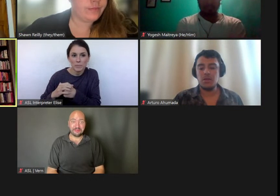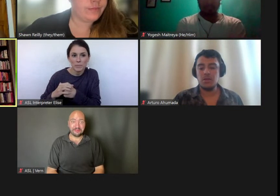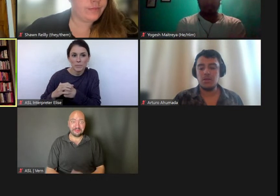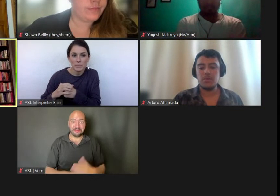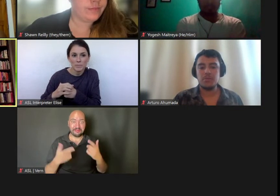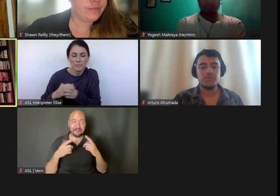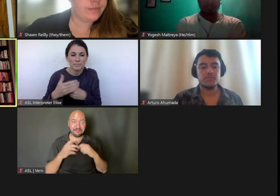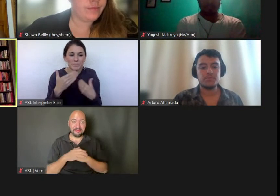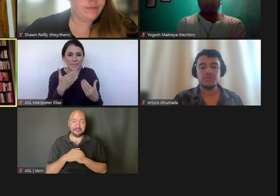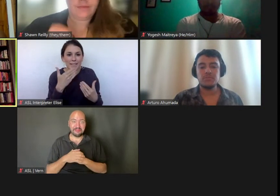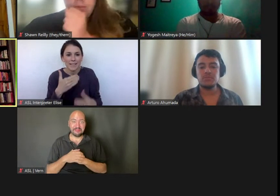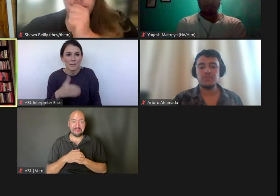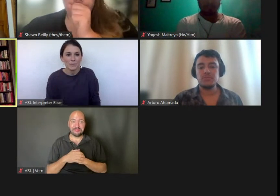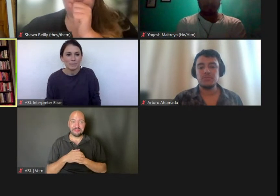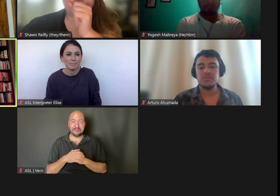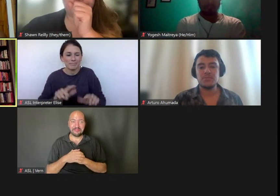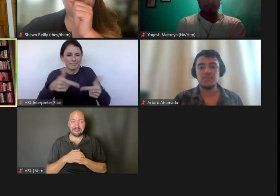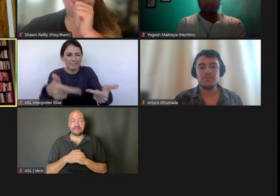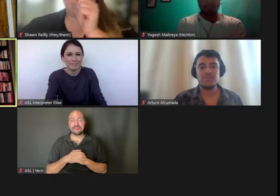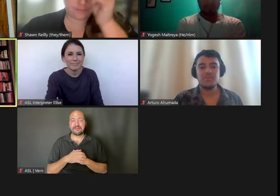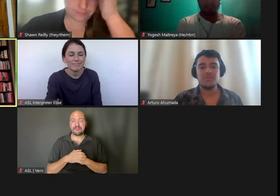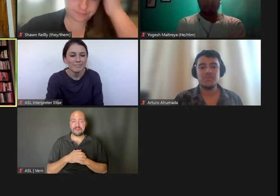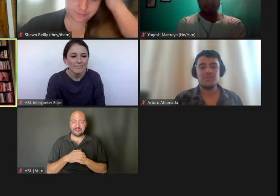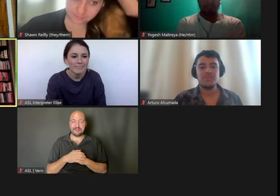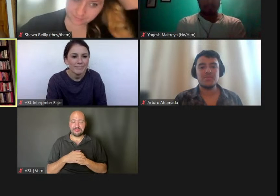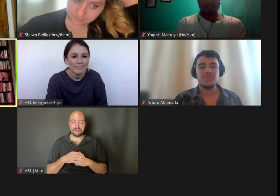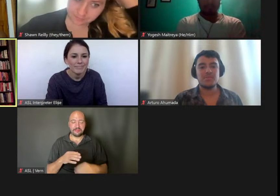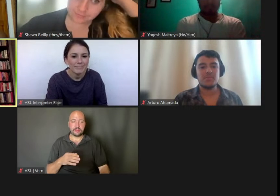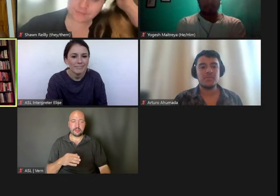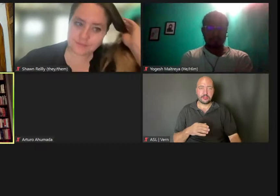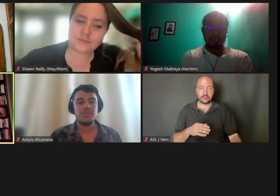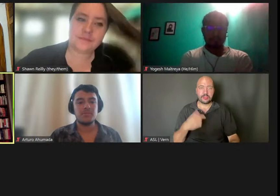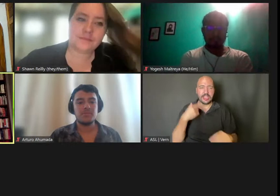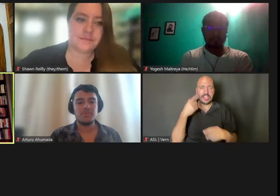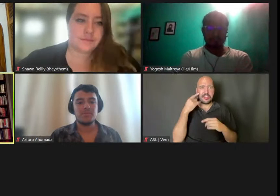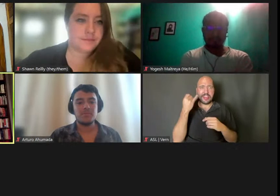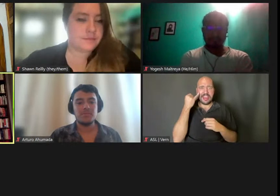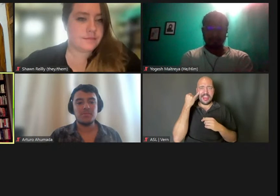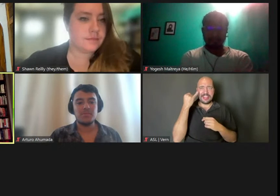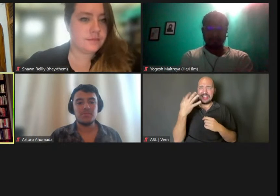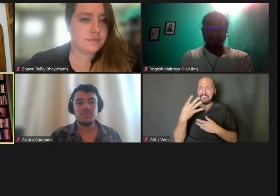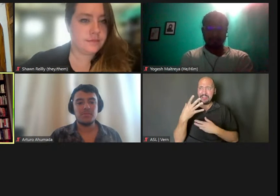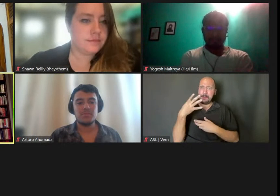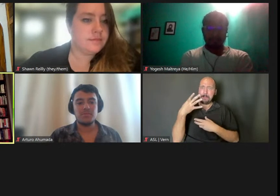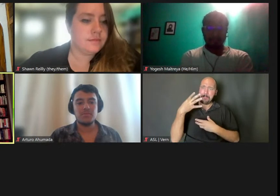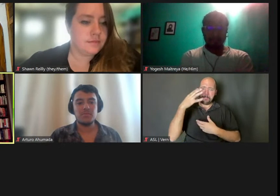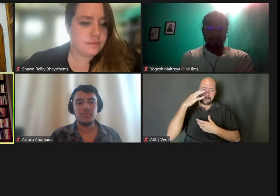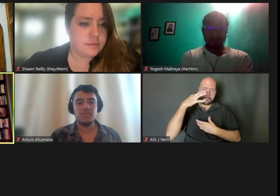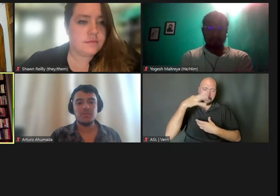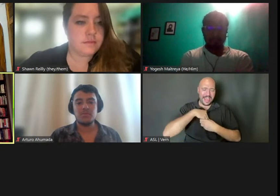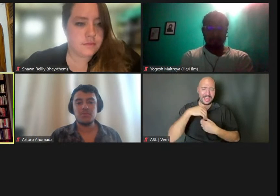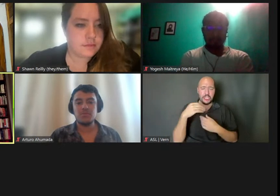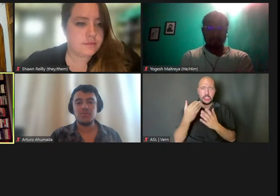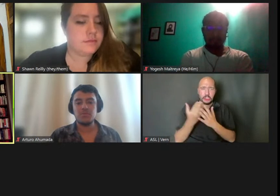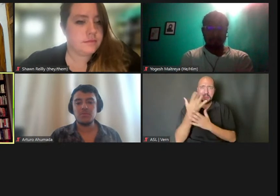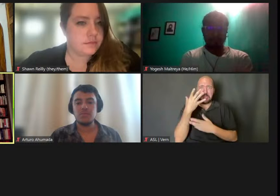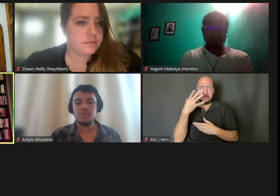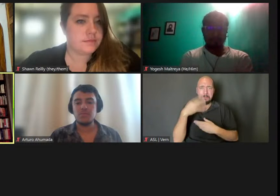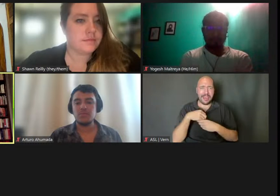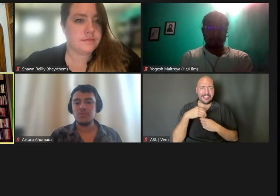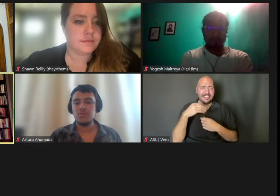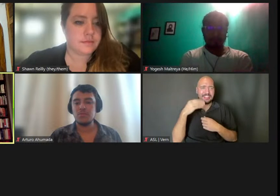Gracias, Arturo. Thank you. I hear the idea of embodied knowledges, newly embodied